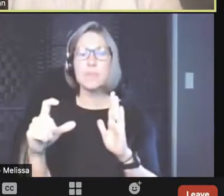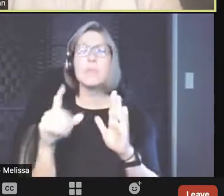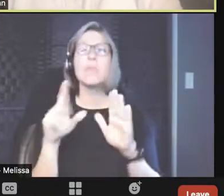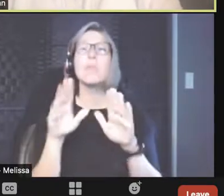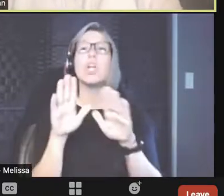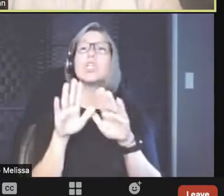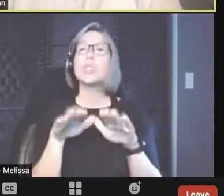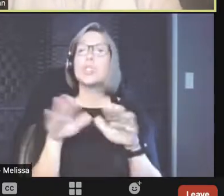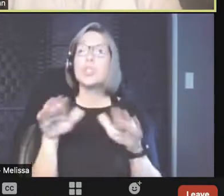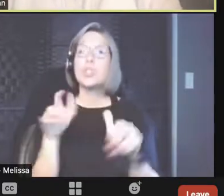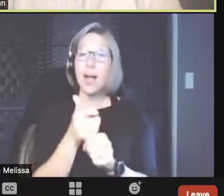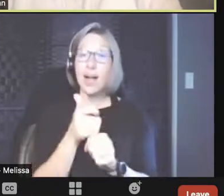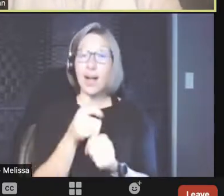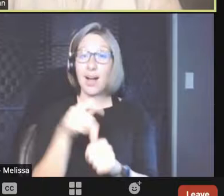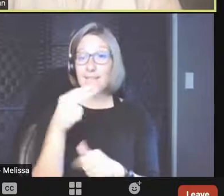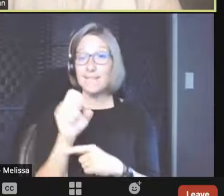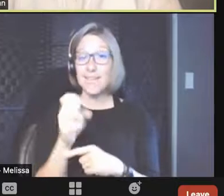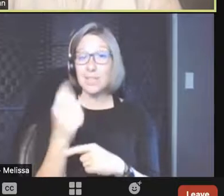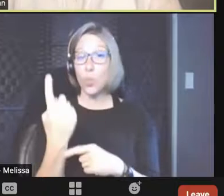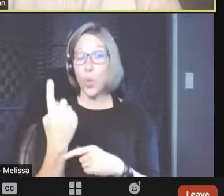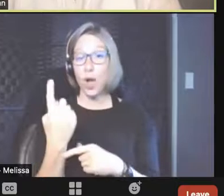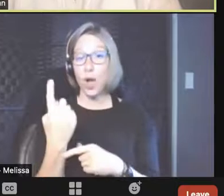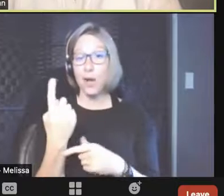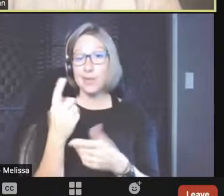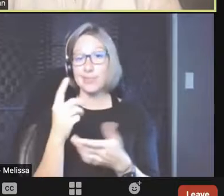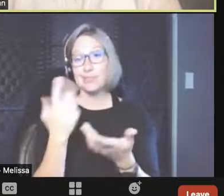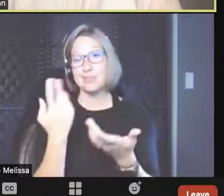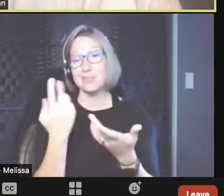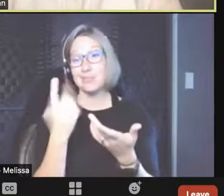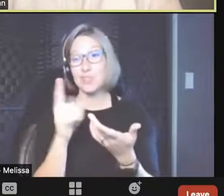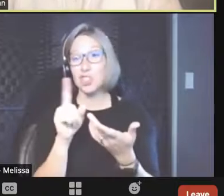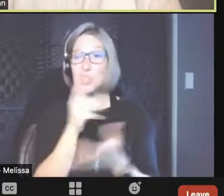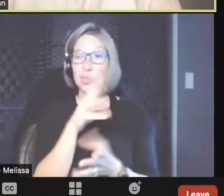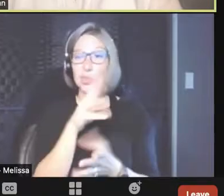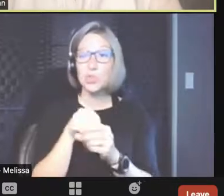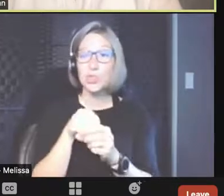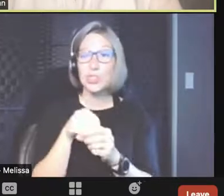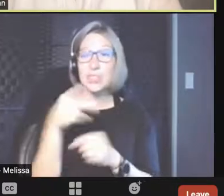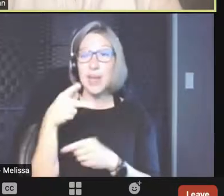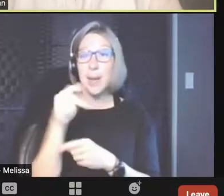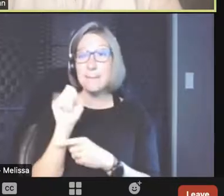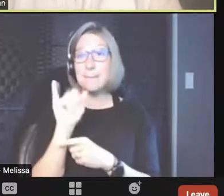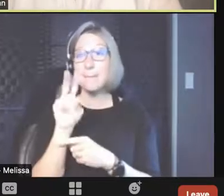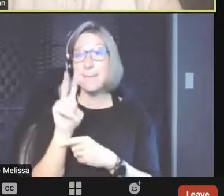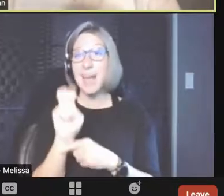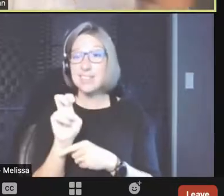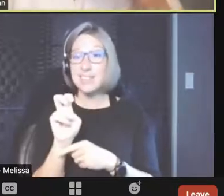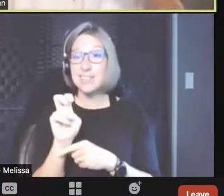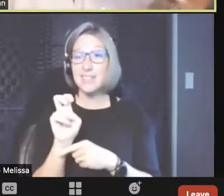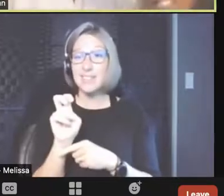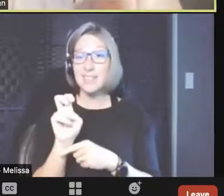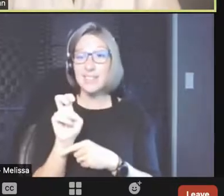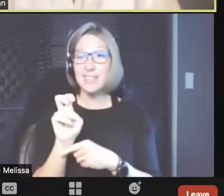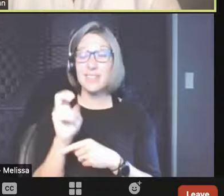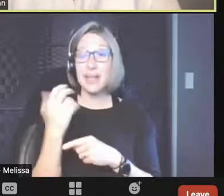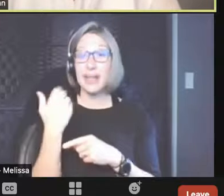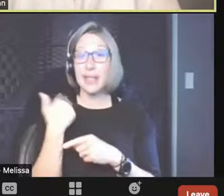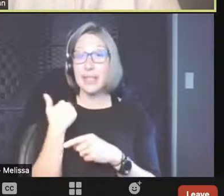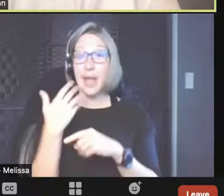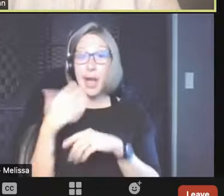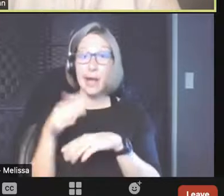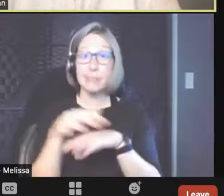phase 1, all they could do is participate passively as their paraprofessional, their one-on-one, hand over hand, help